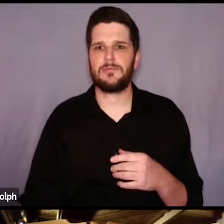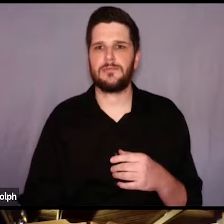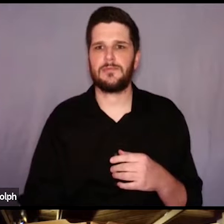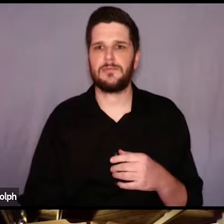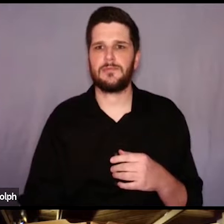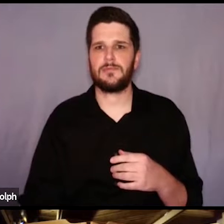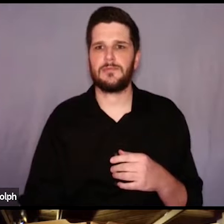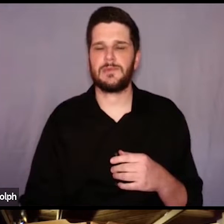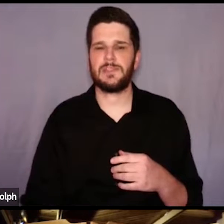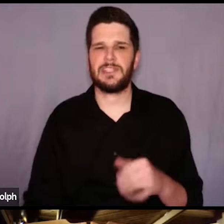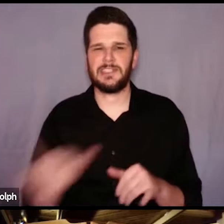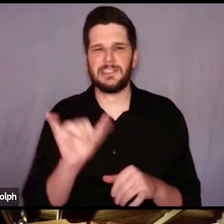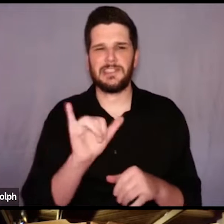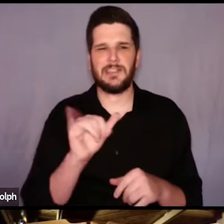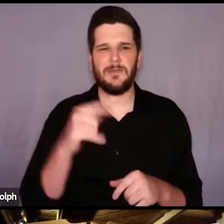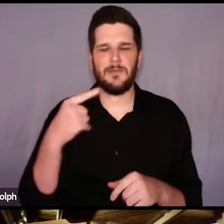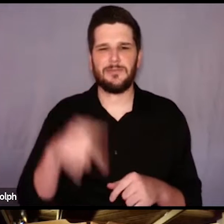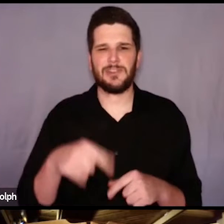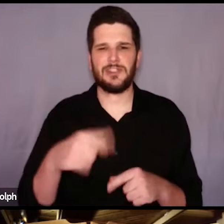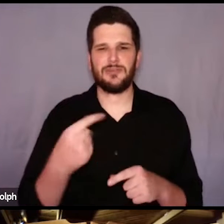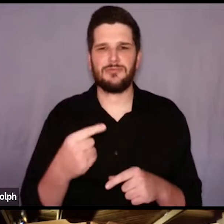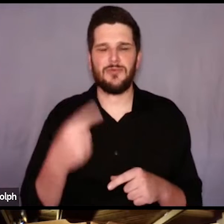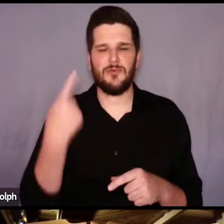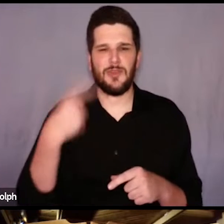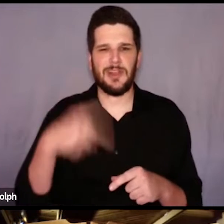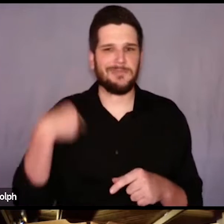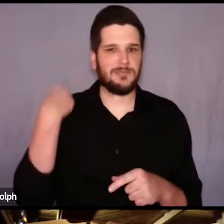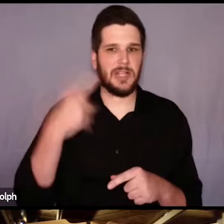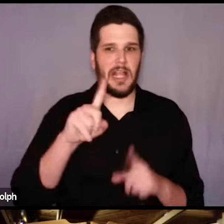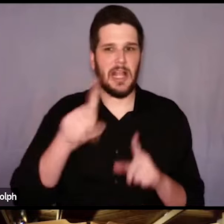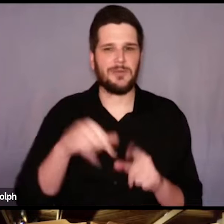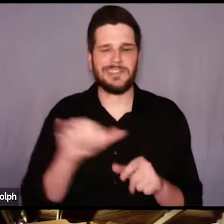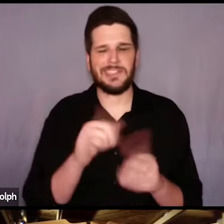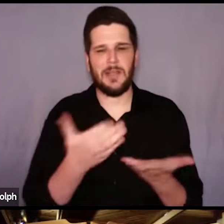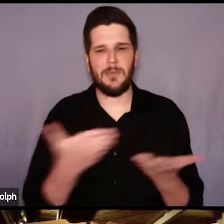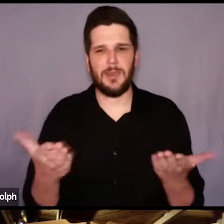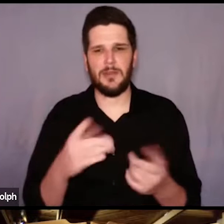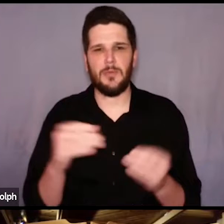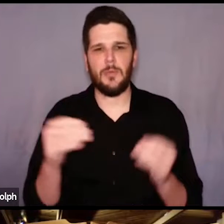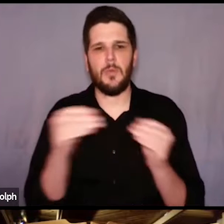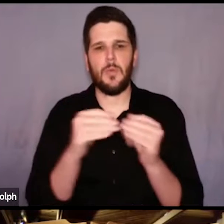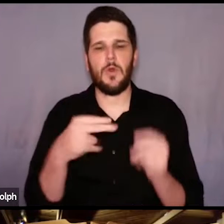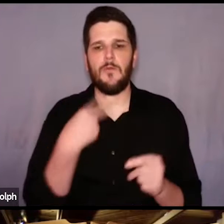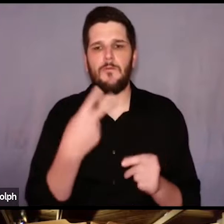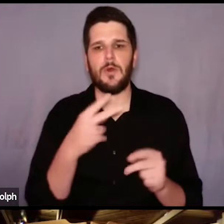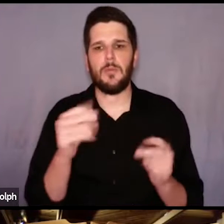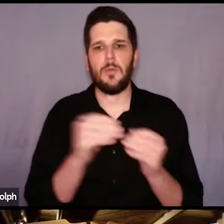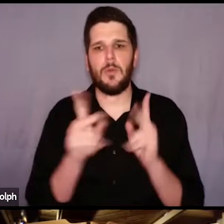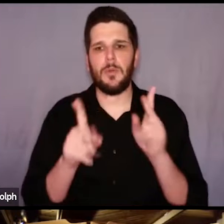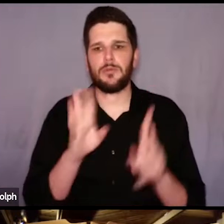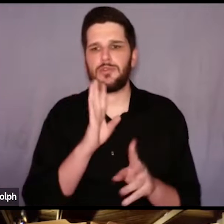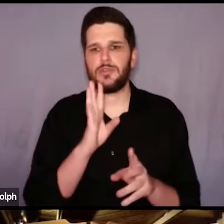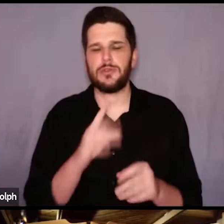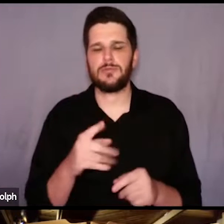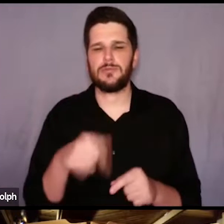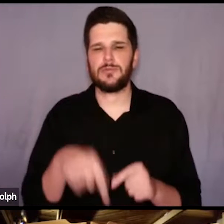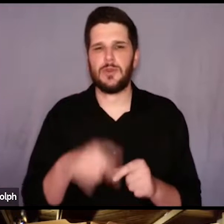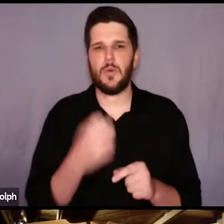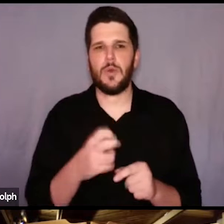past hour, just with some more voices. But first I would like to read